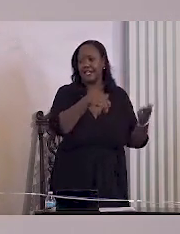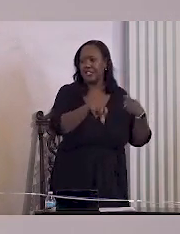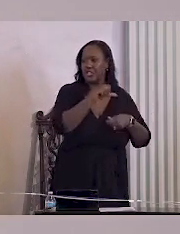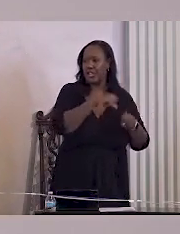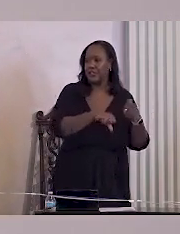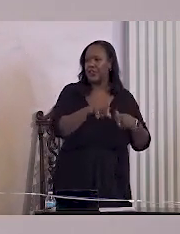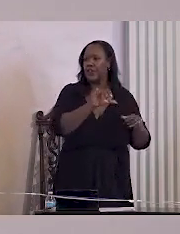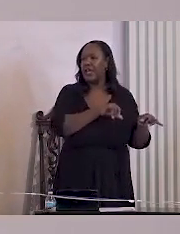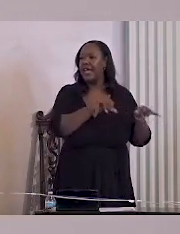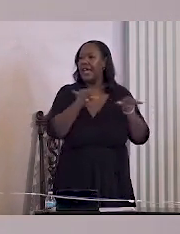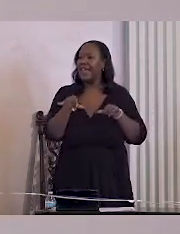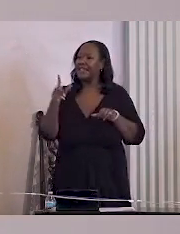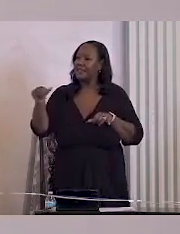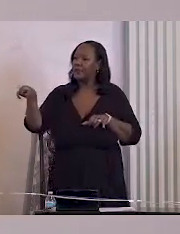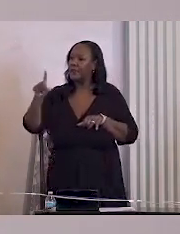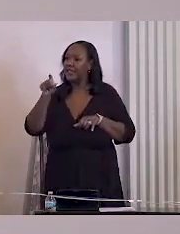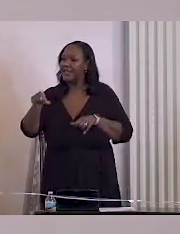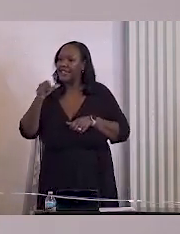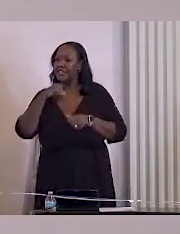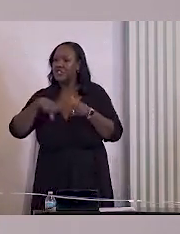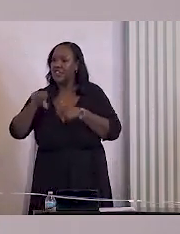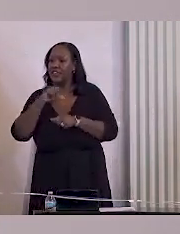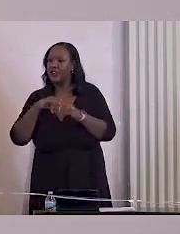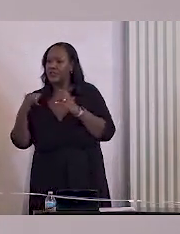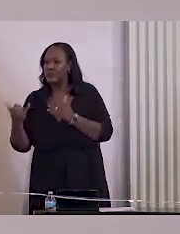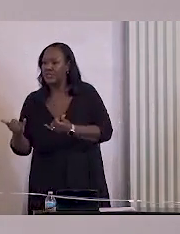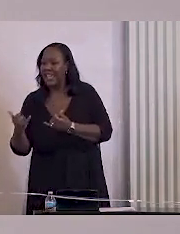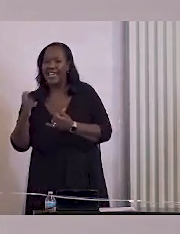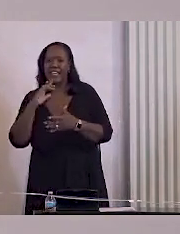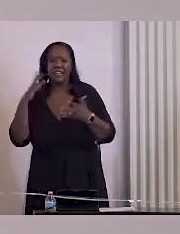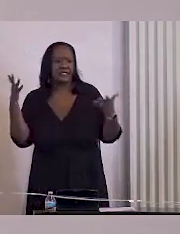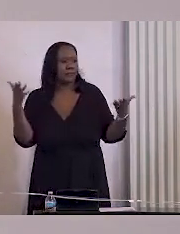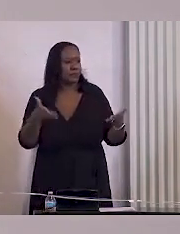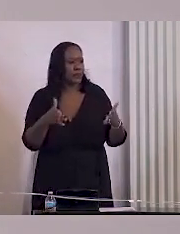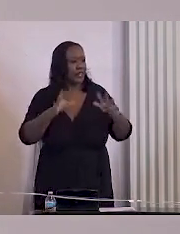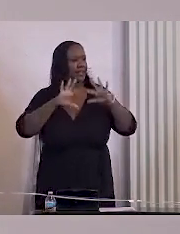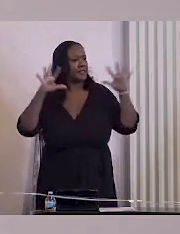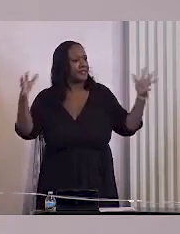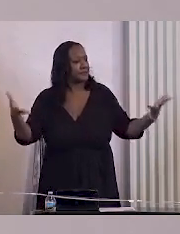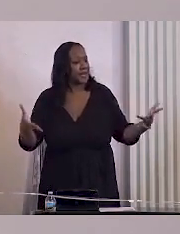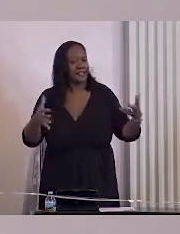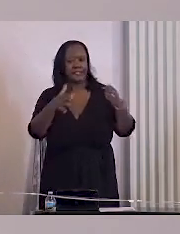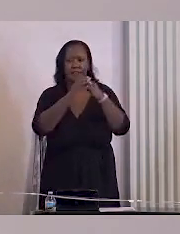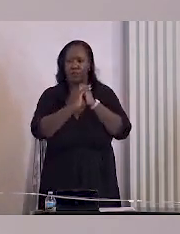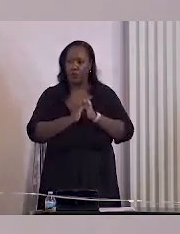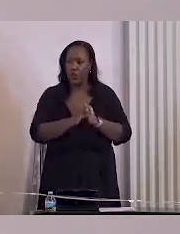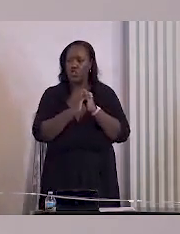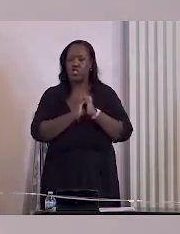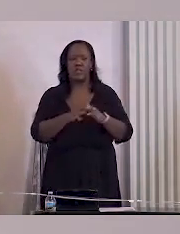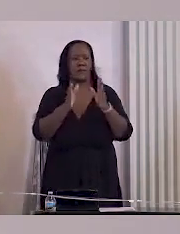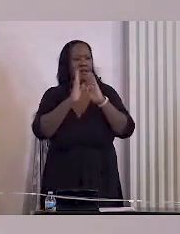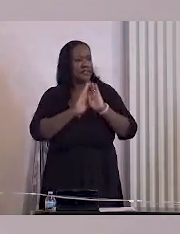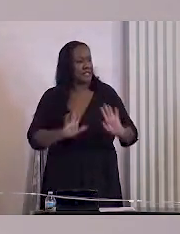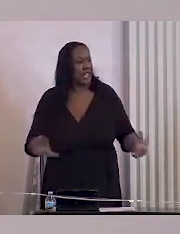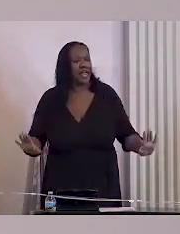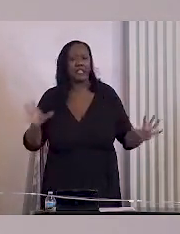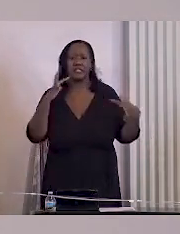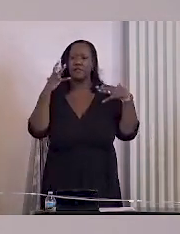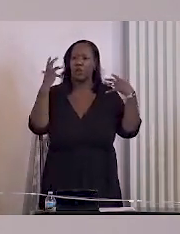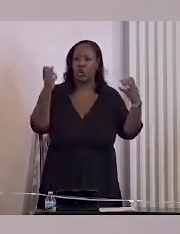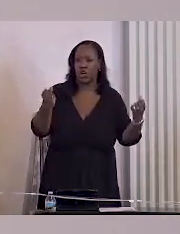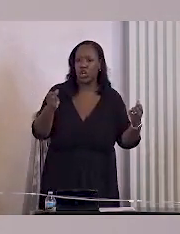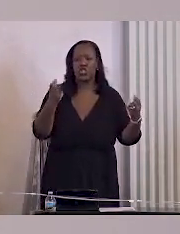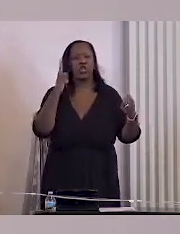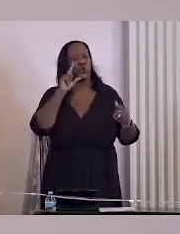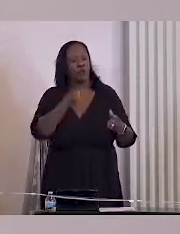another just as each of us needed one another today to bring about this space of worship, this space of solace, this space of courage.